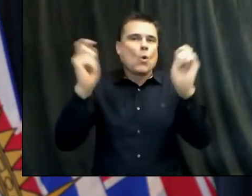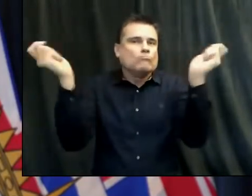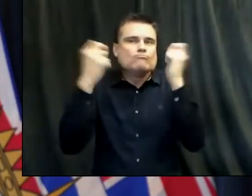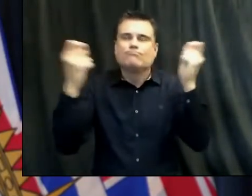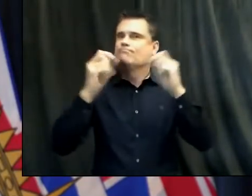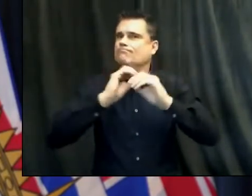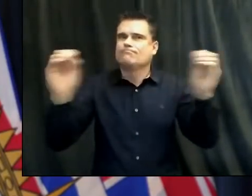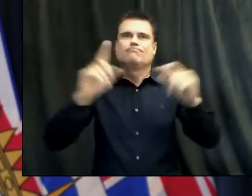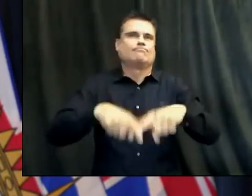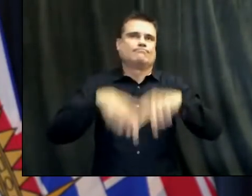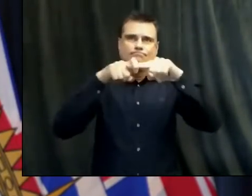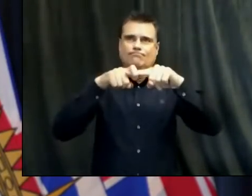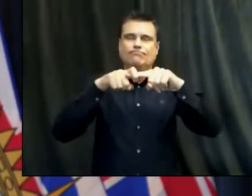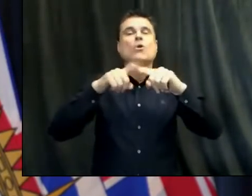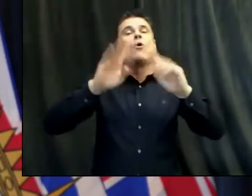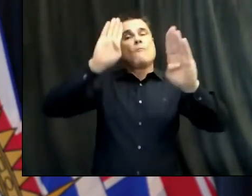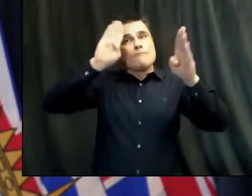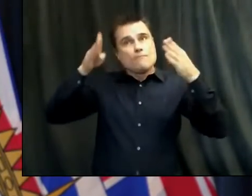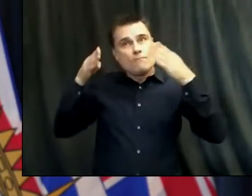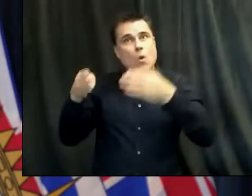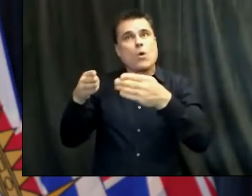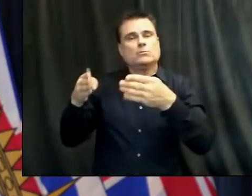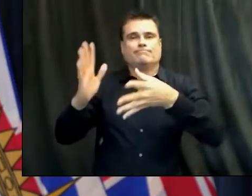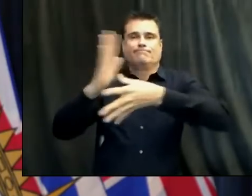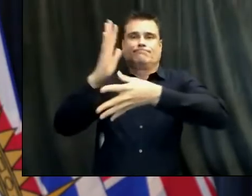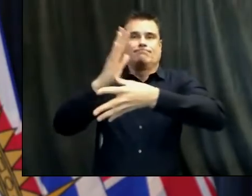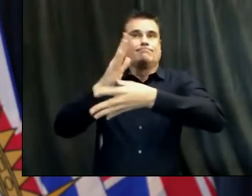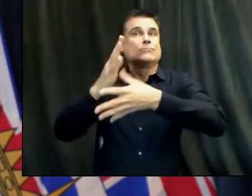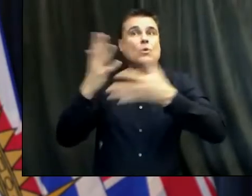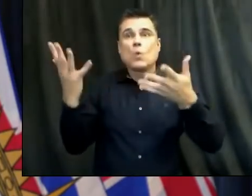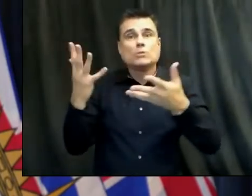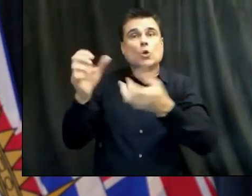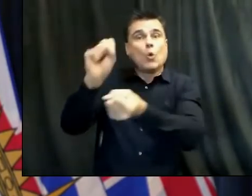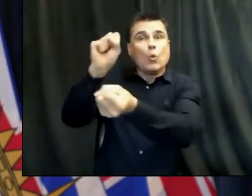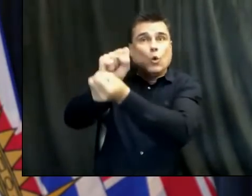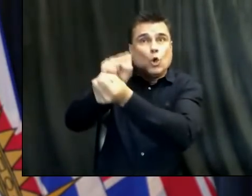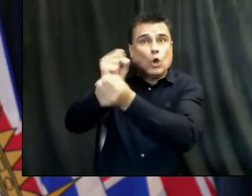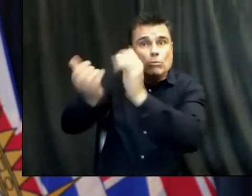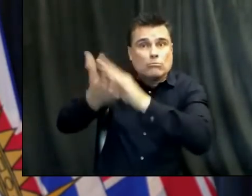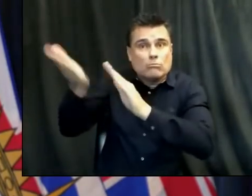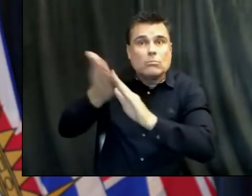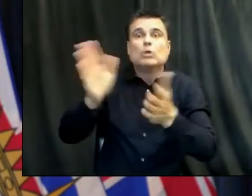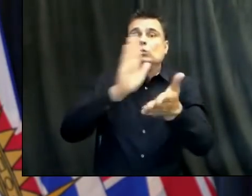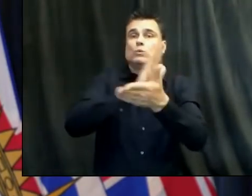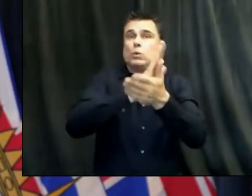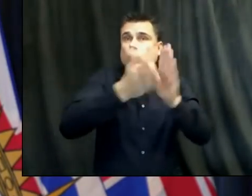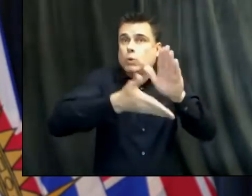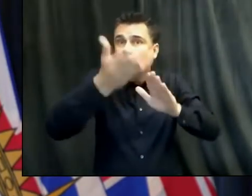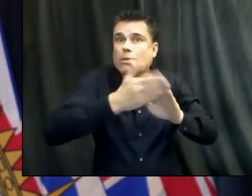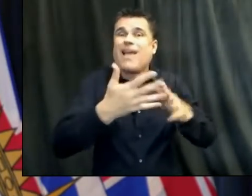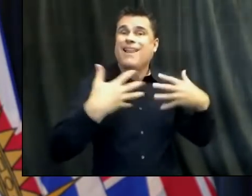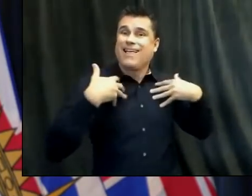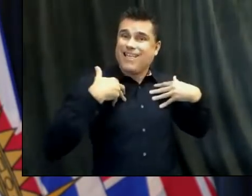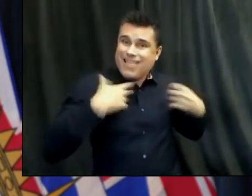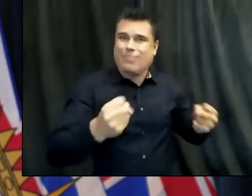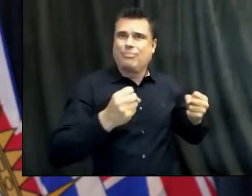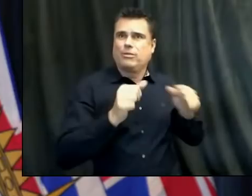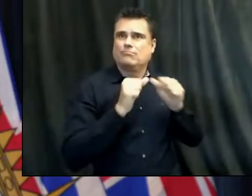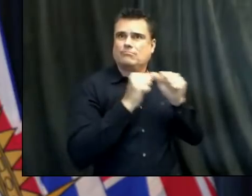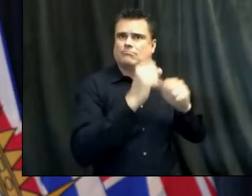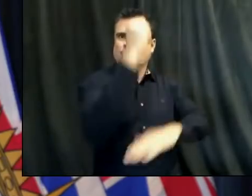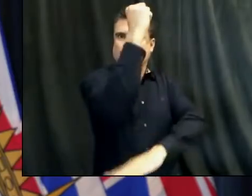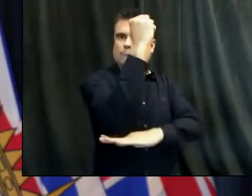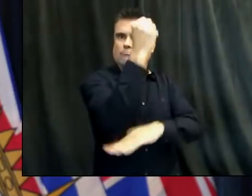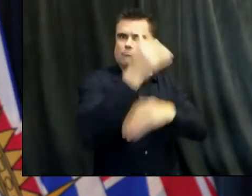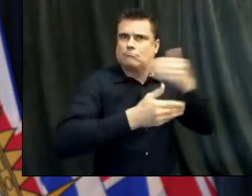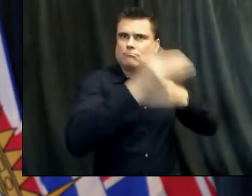most important around work and school and health. And we know that physical fitness is an important part of that. And so